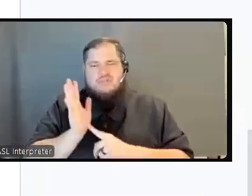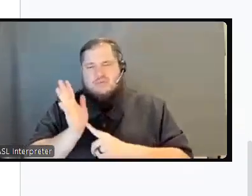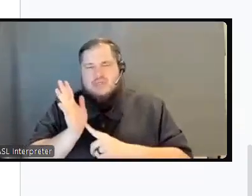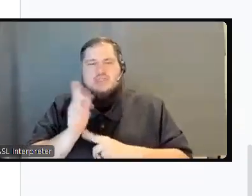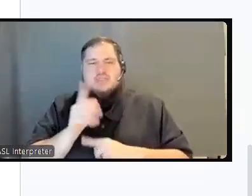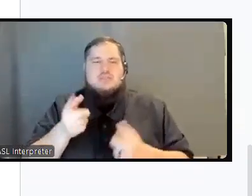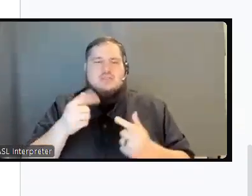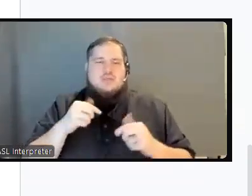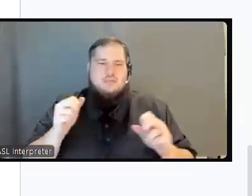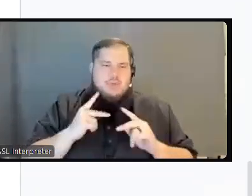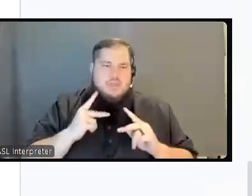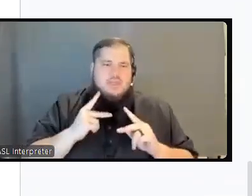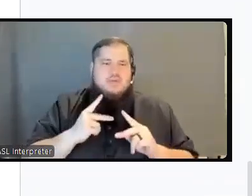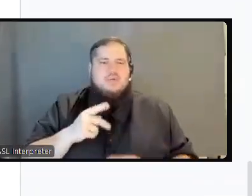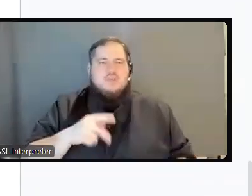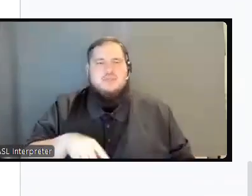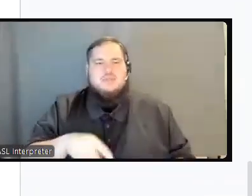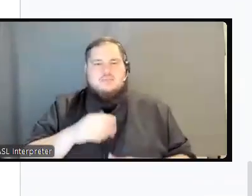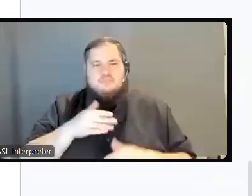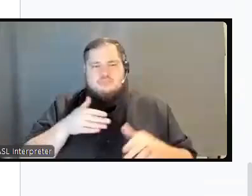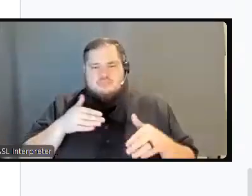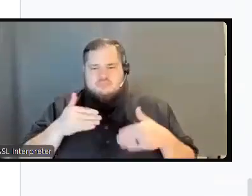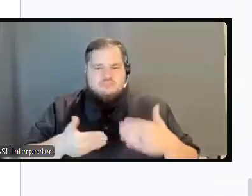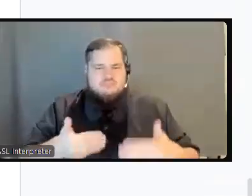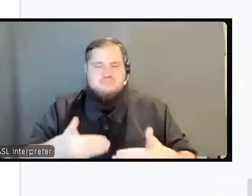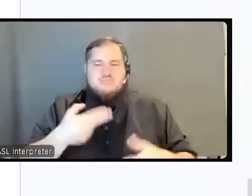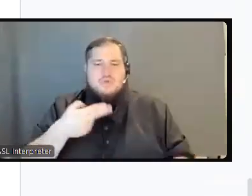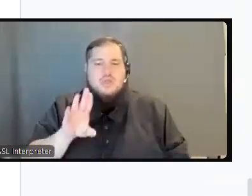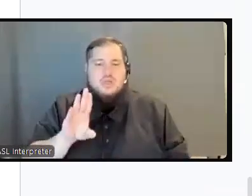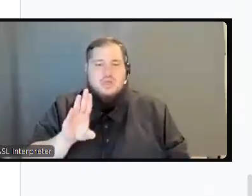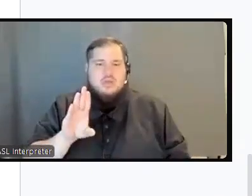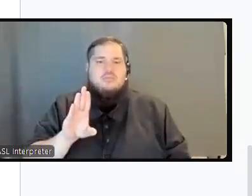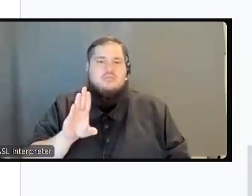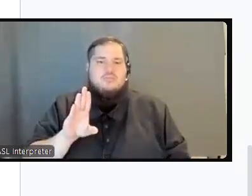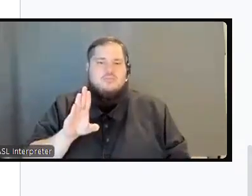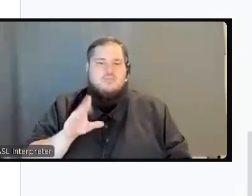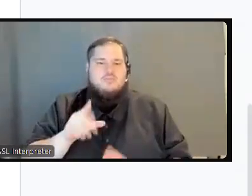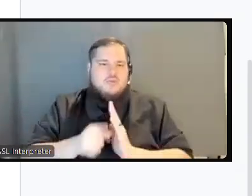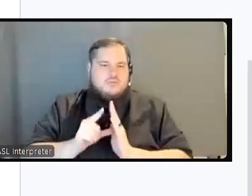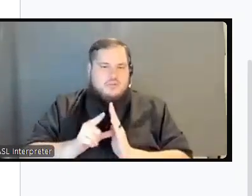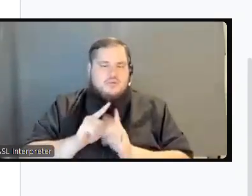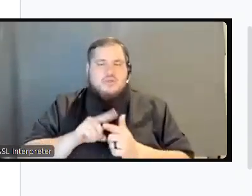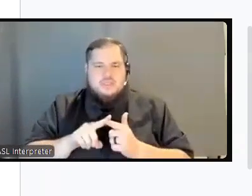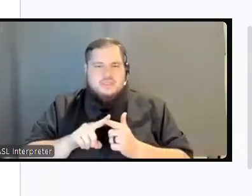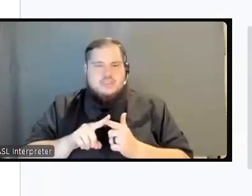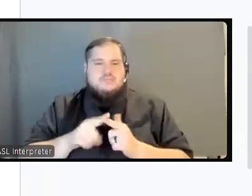review with the BHA, and then we'll be open up for public comment.